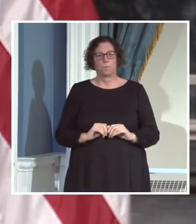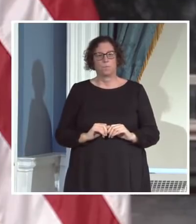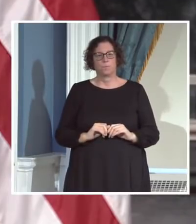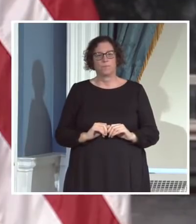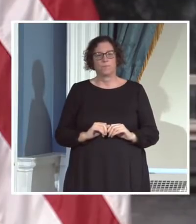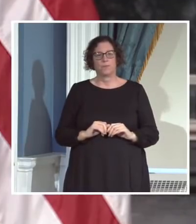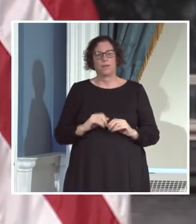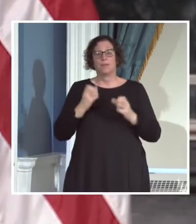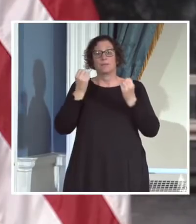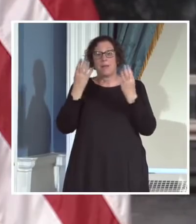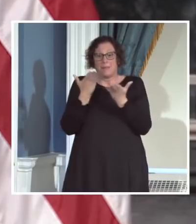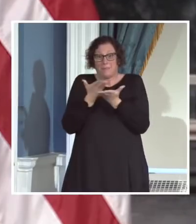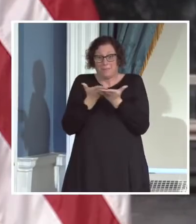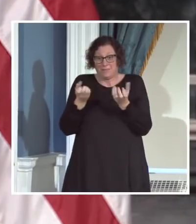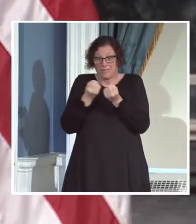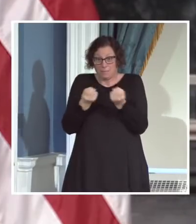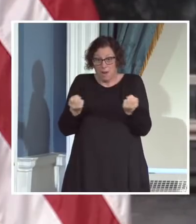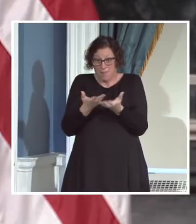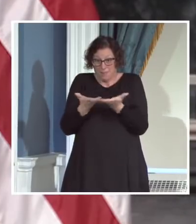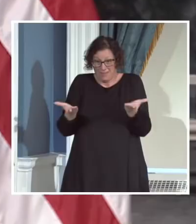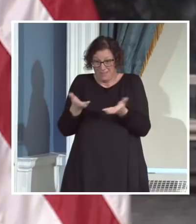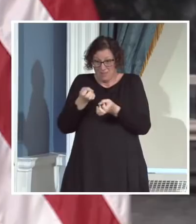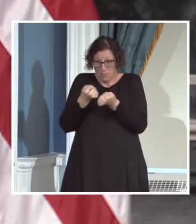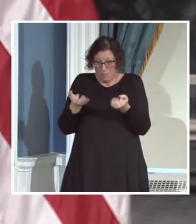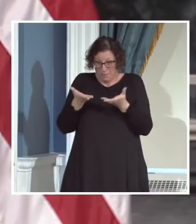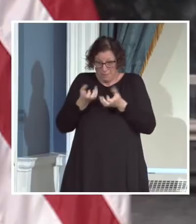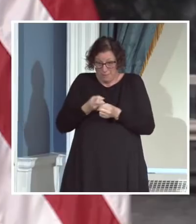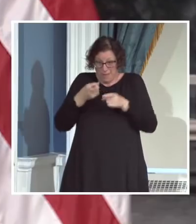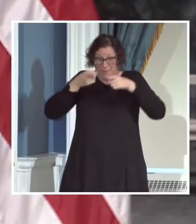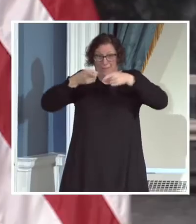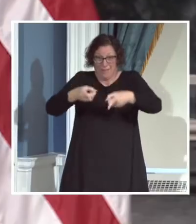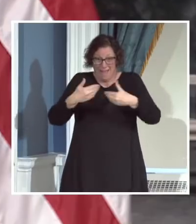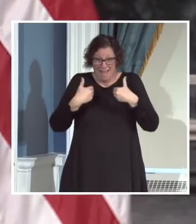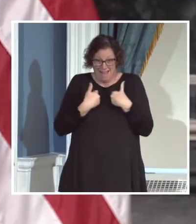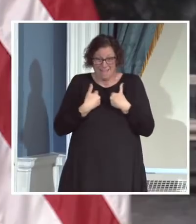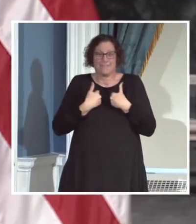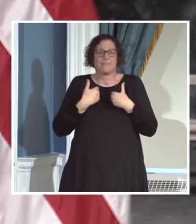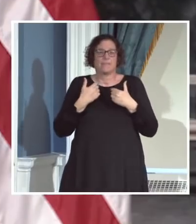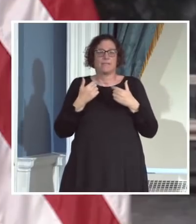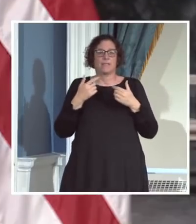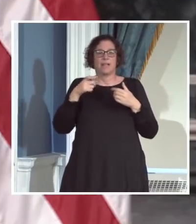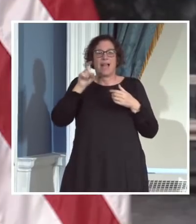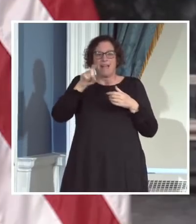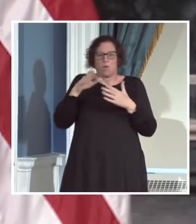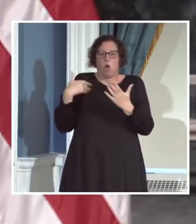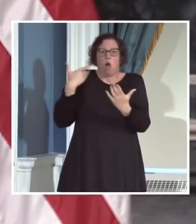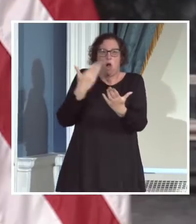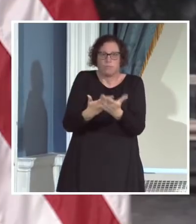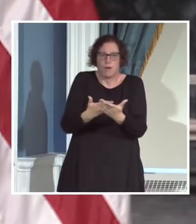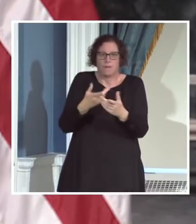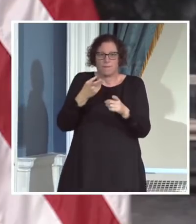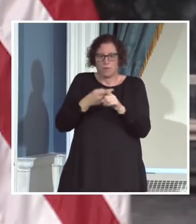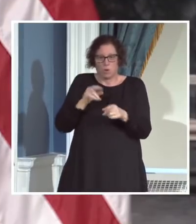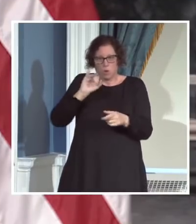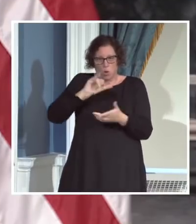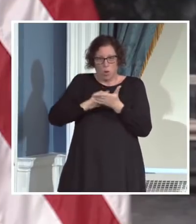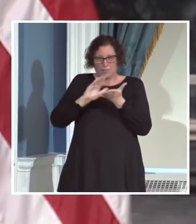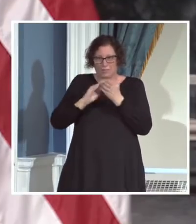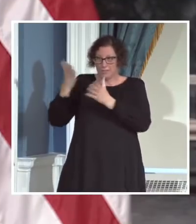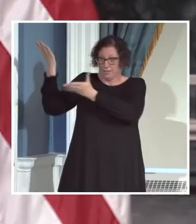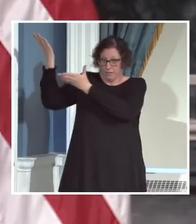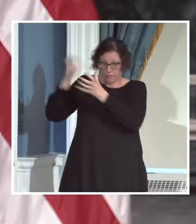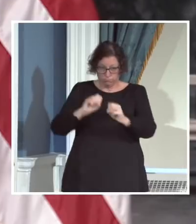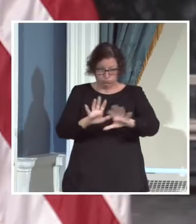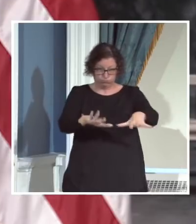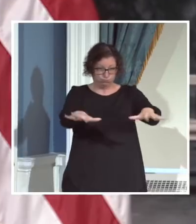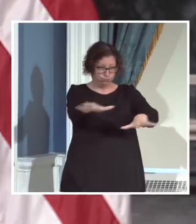ventilators, a much tougher equation because we all know there's just not enough in the country. But we obviously have the greatest need. We should get the most and then pass